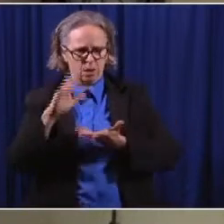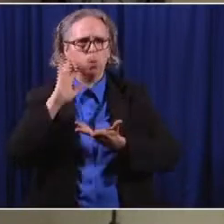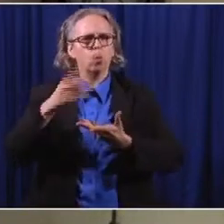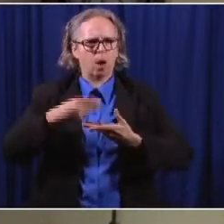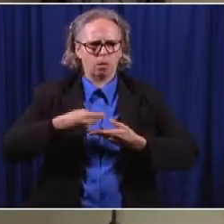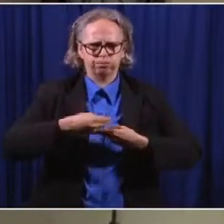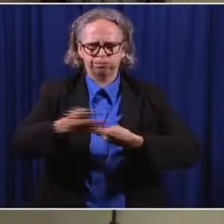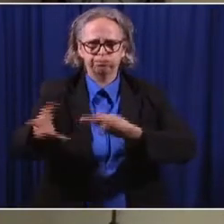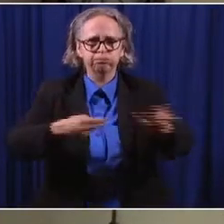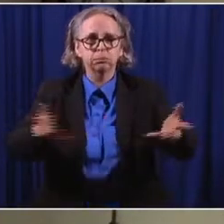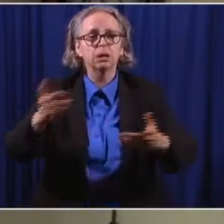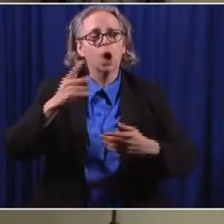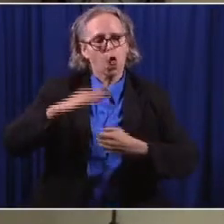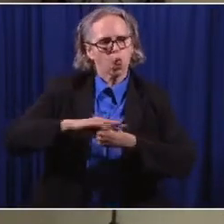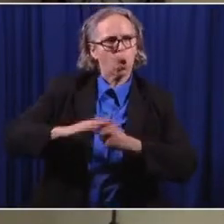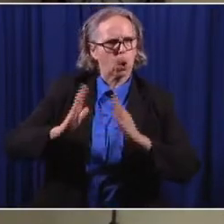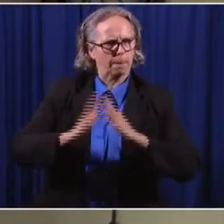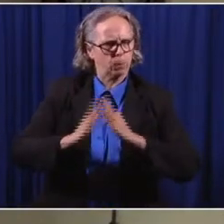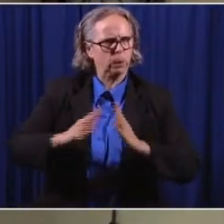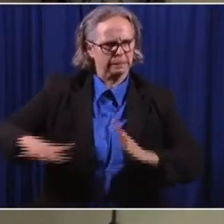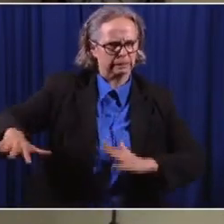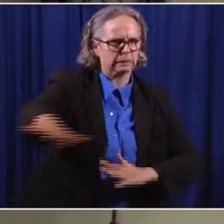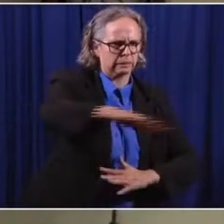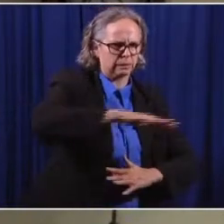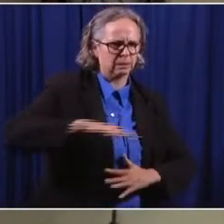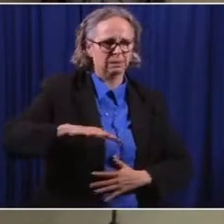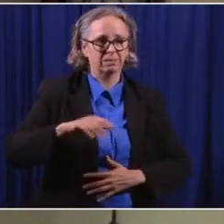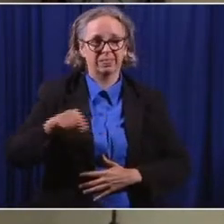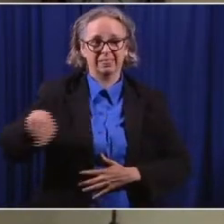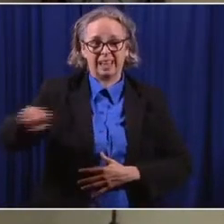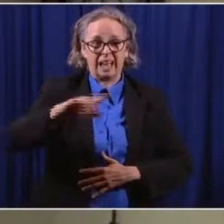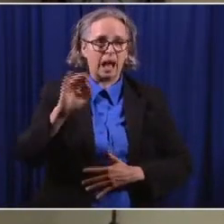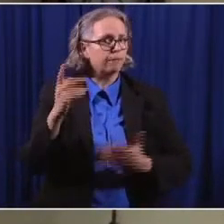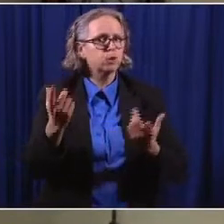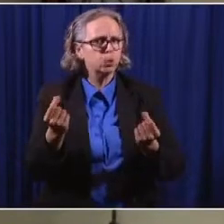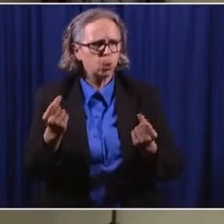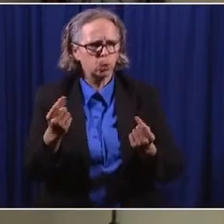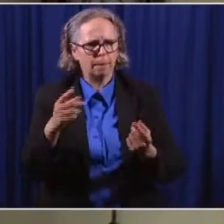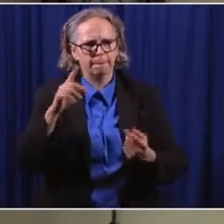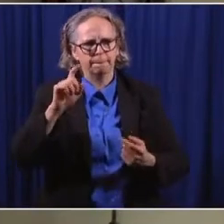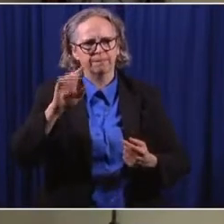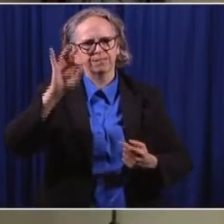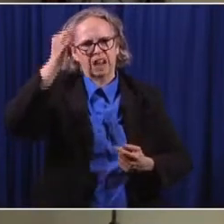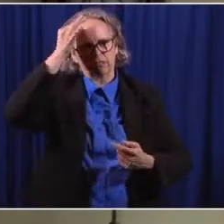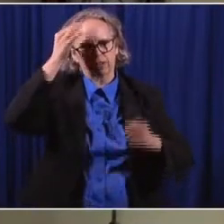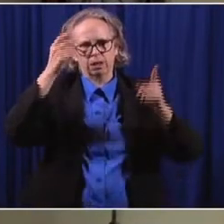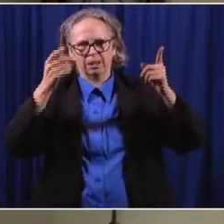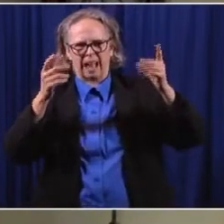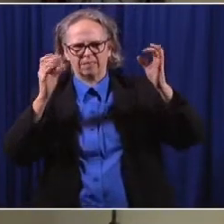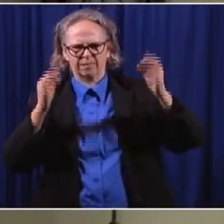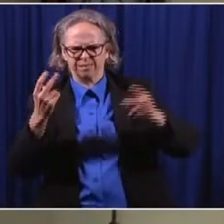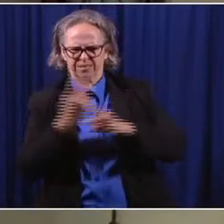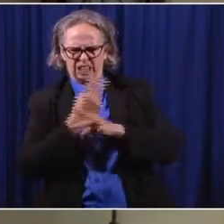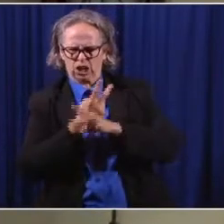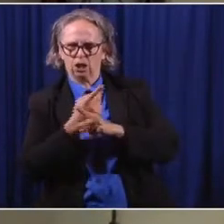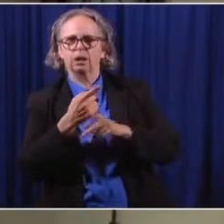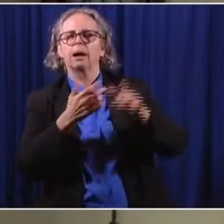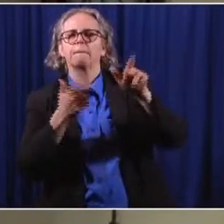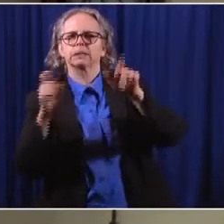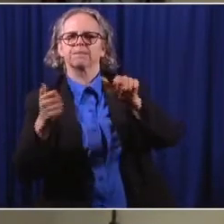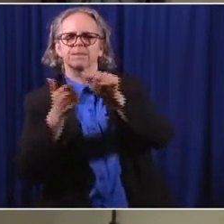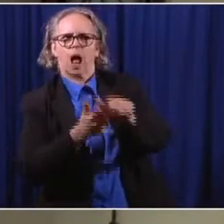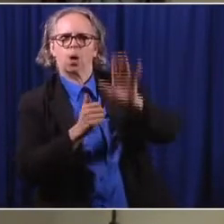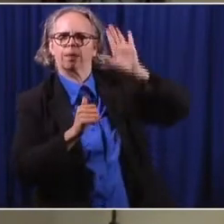that. What they simply have to do is follow whatever the federal government tells them to do. We have tried through OBM to assist them